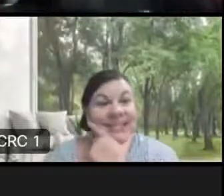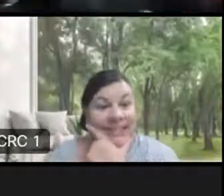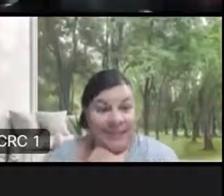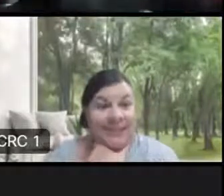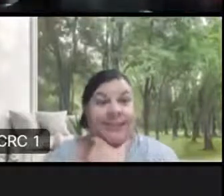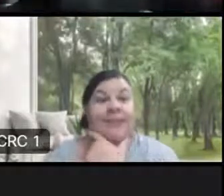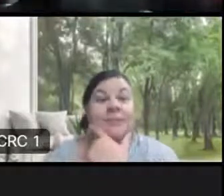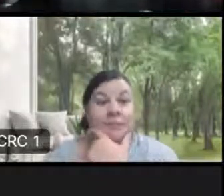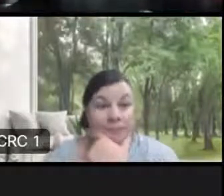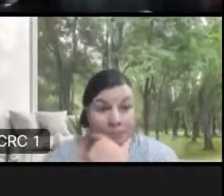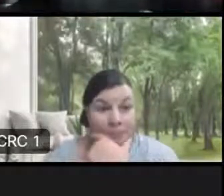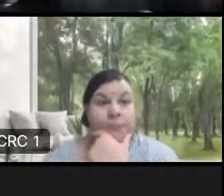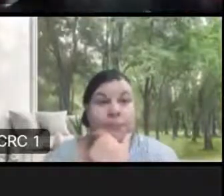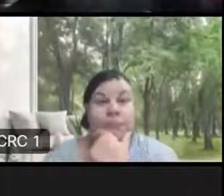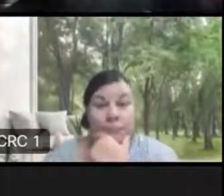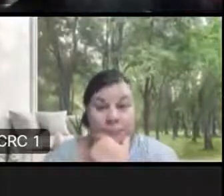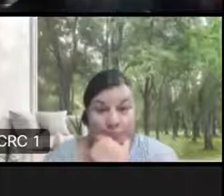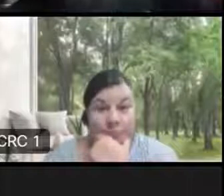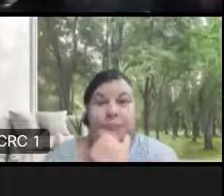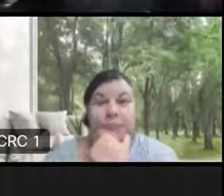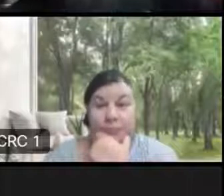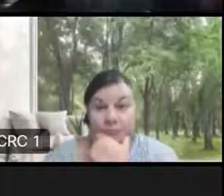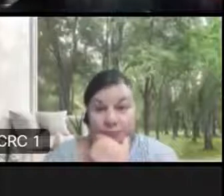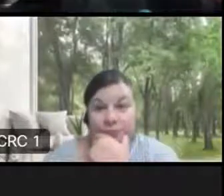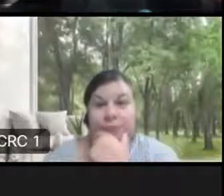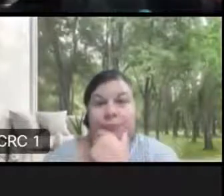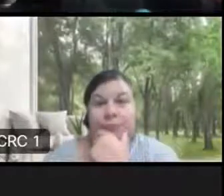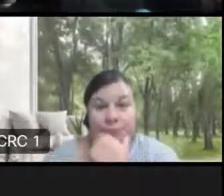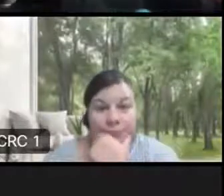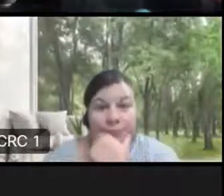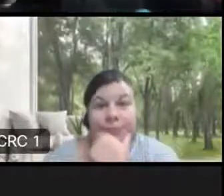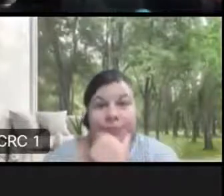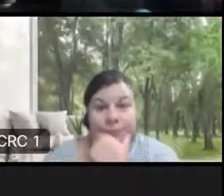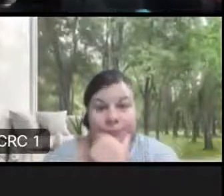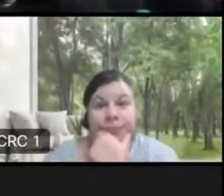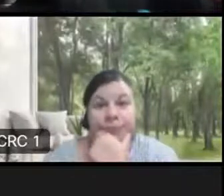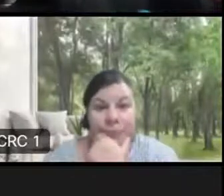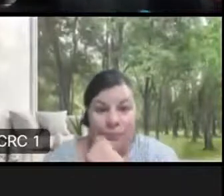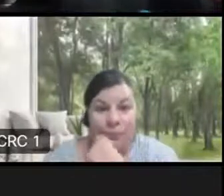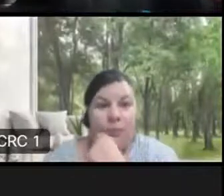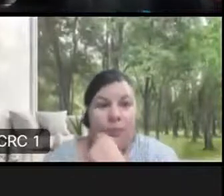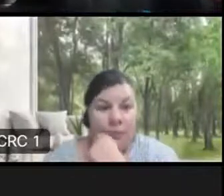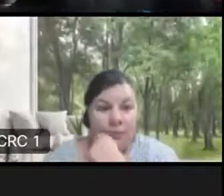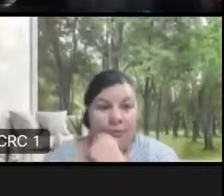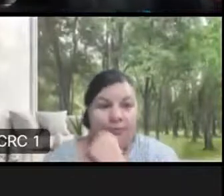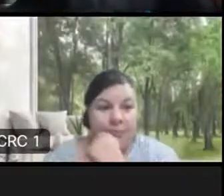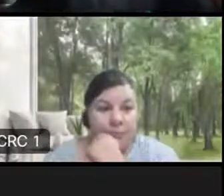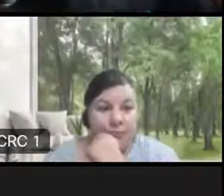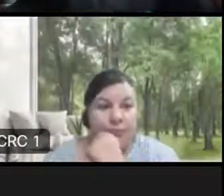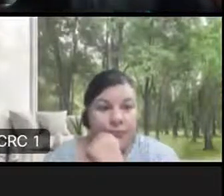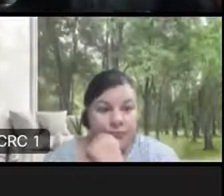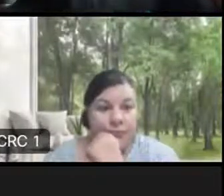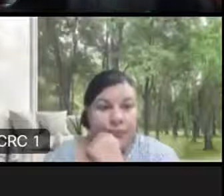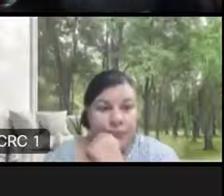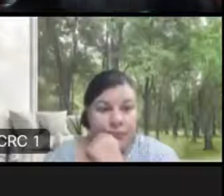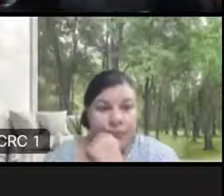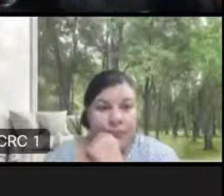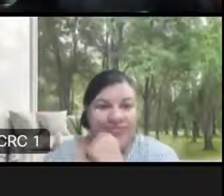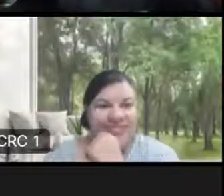going to find out what the status of this is. We'll talk to Ernie, someone high up on the ladder there at DDS, and try to get an answer for